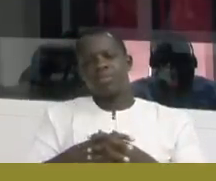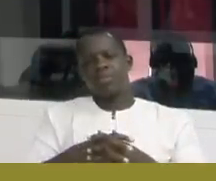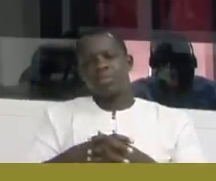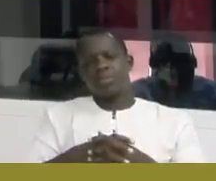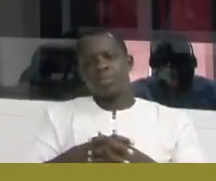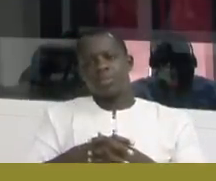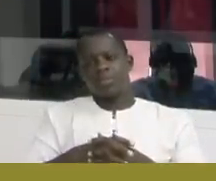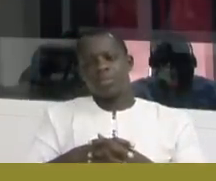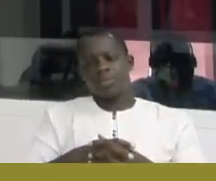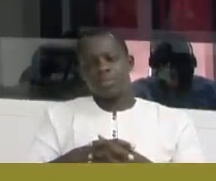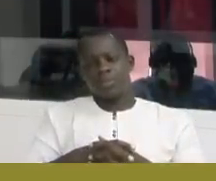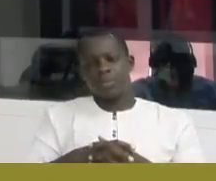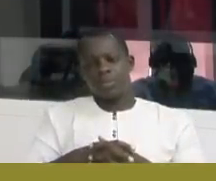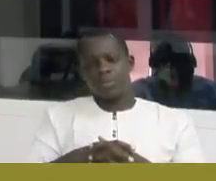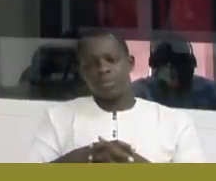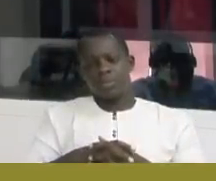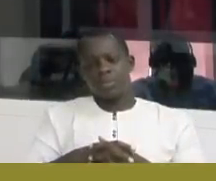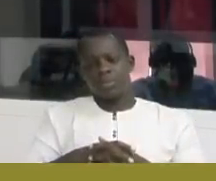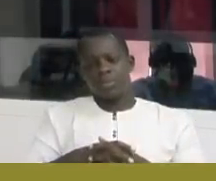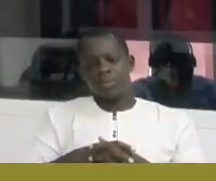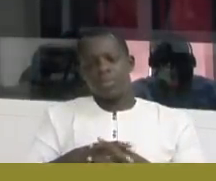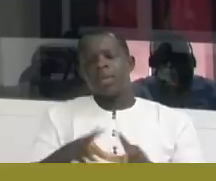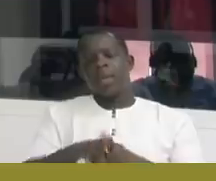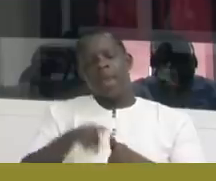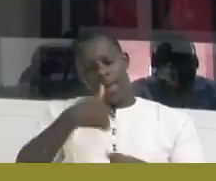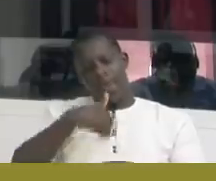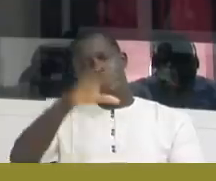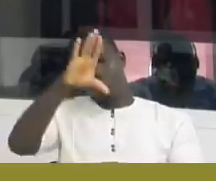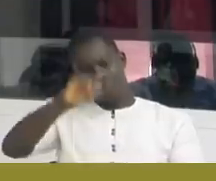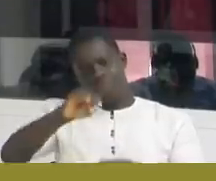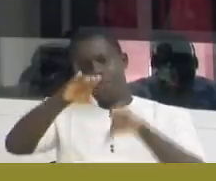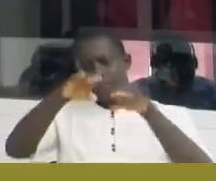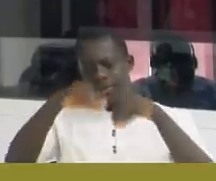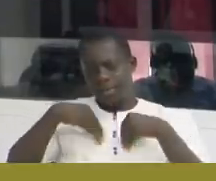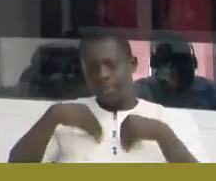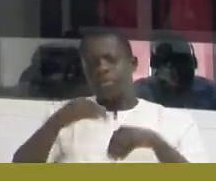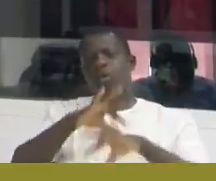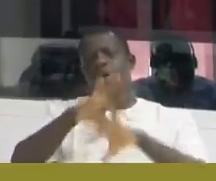sorry, if you would allow. No, go ahead. I do admit that